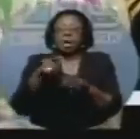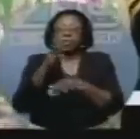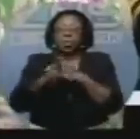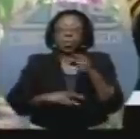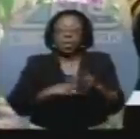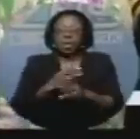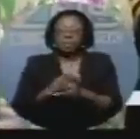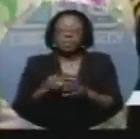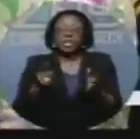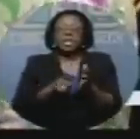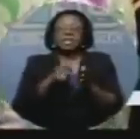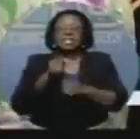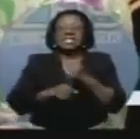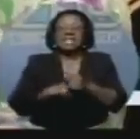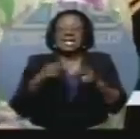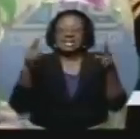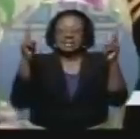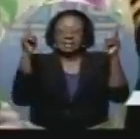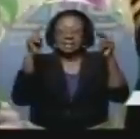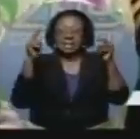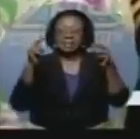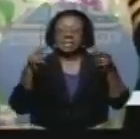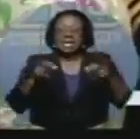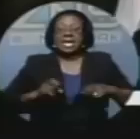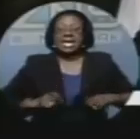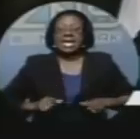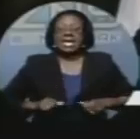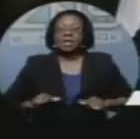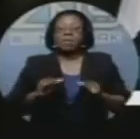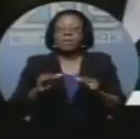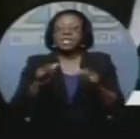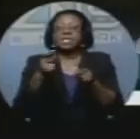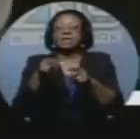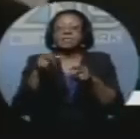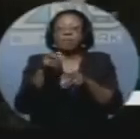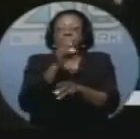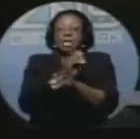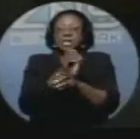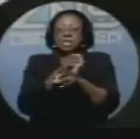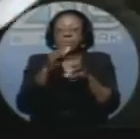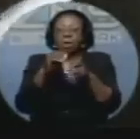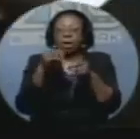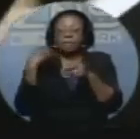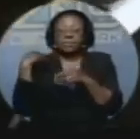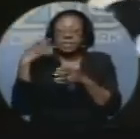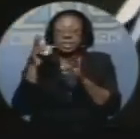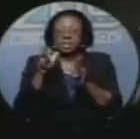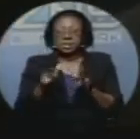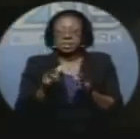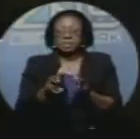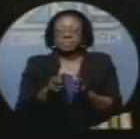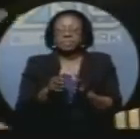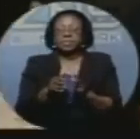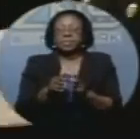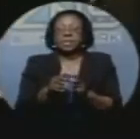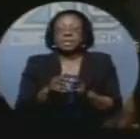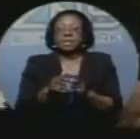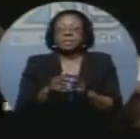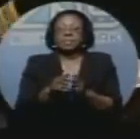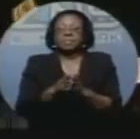theme, Innovation for Customs Officers, is a timely one and highlighted some of the accomplishments of the Customs Department